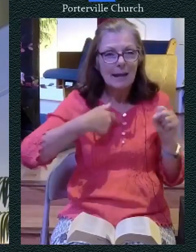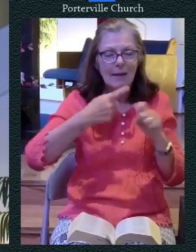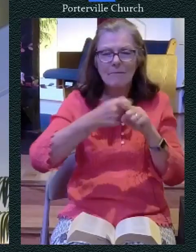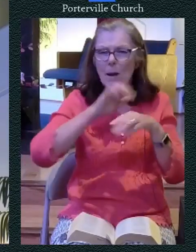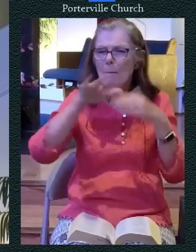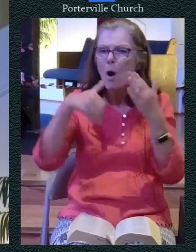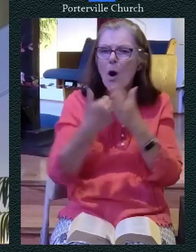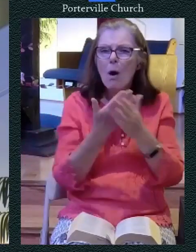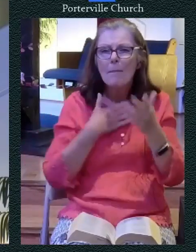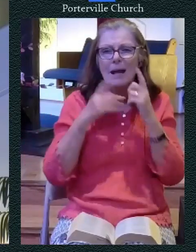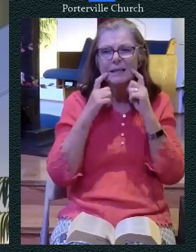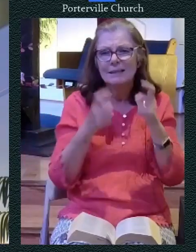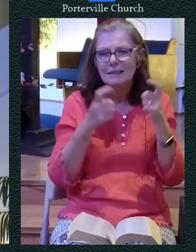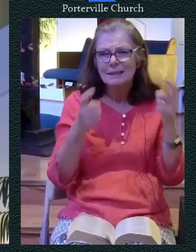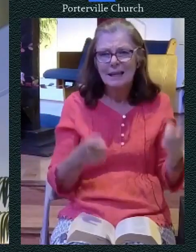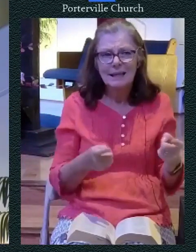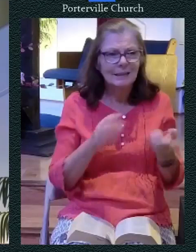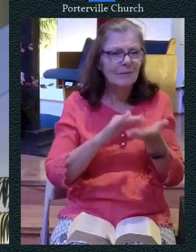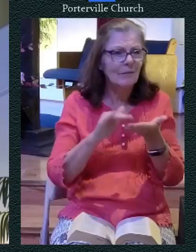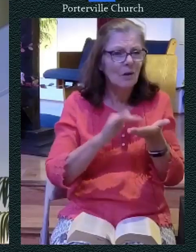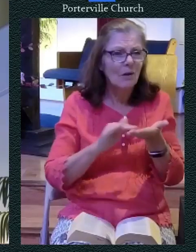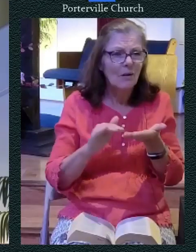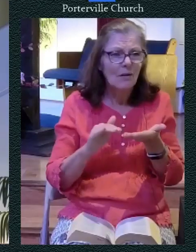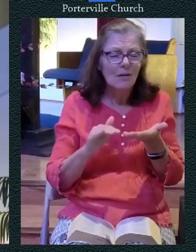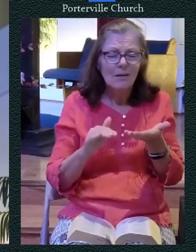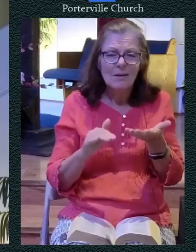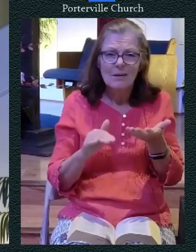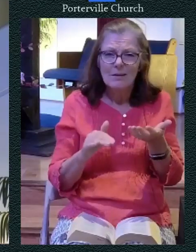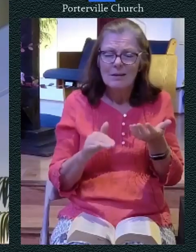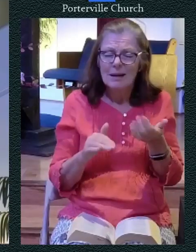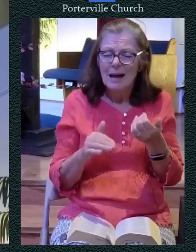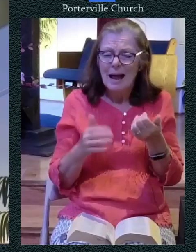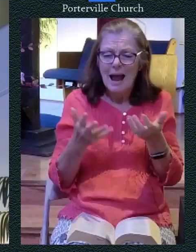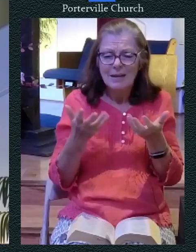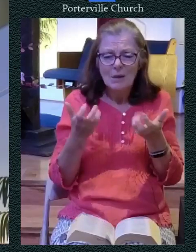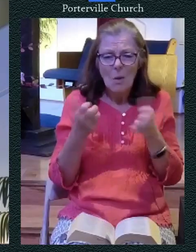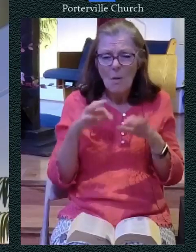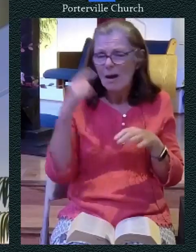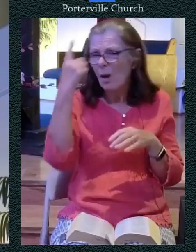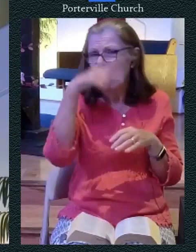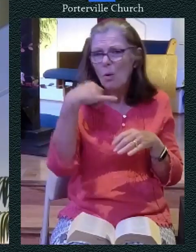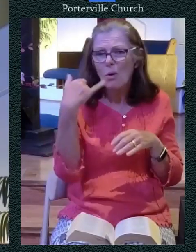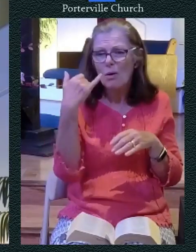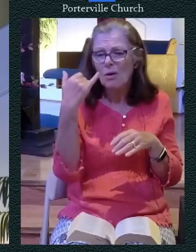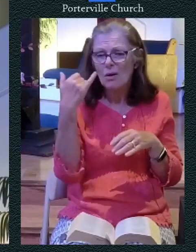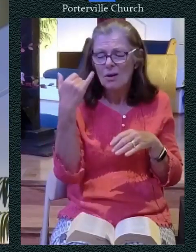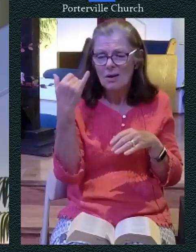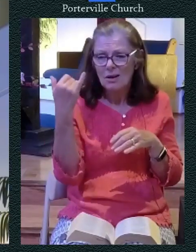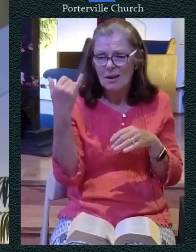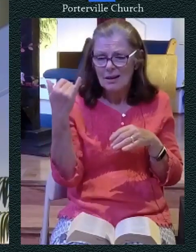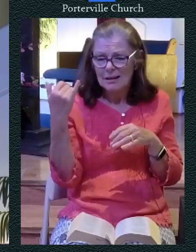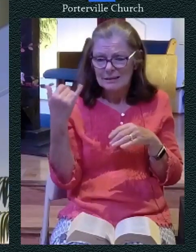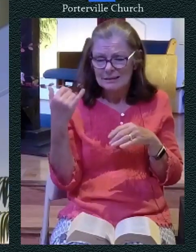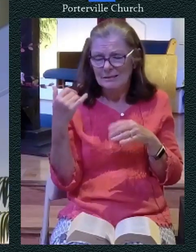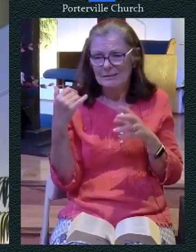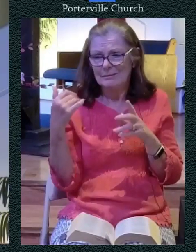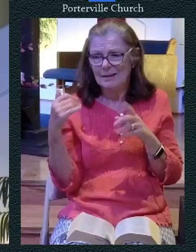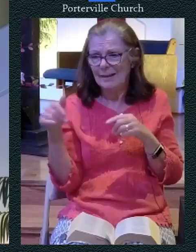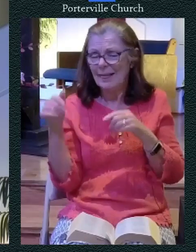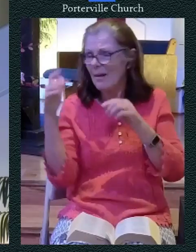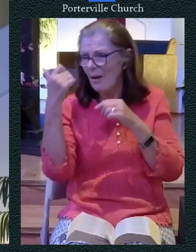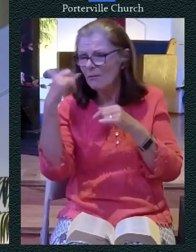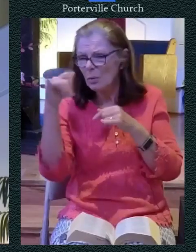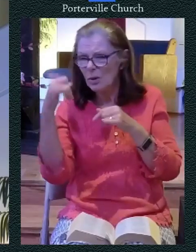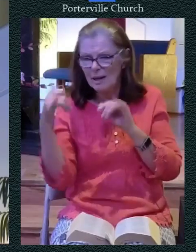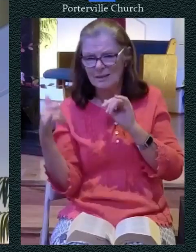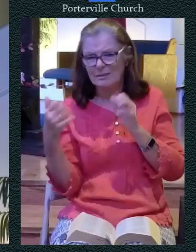transgressions. Make me not the reproach of the foolish. I have become mute. I do